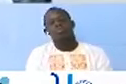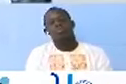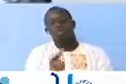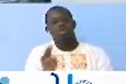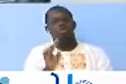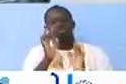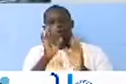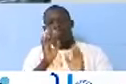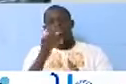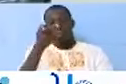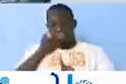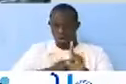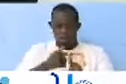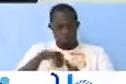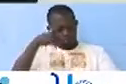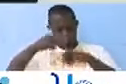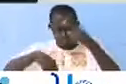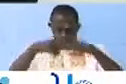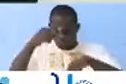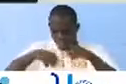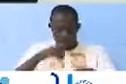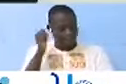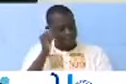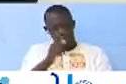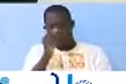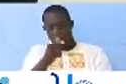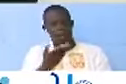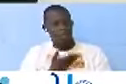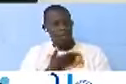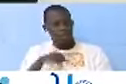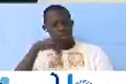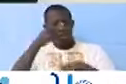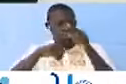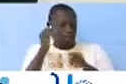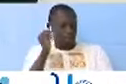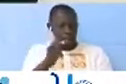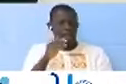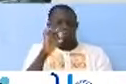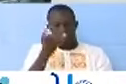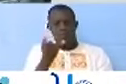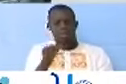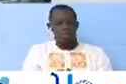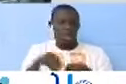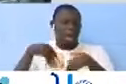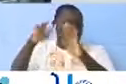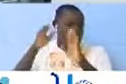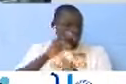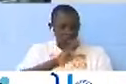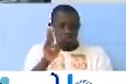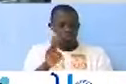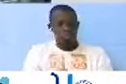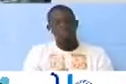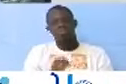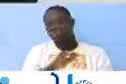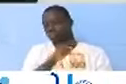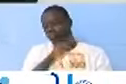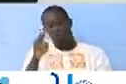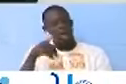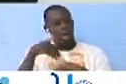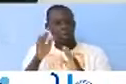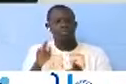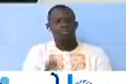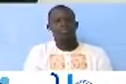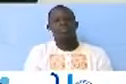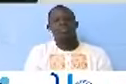No, my salary was flowing. So they continue to pay you? Ah, you yes. Were not dismissed? Mumbai. So you went